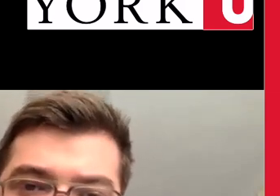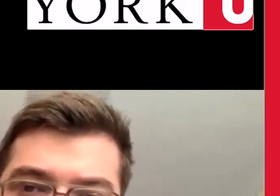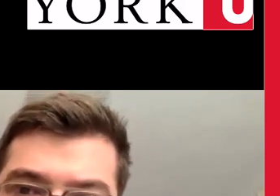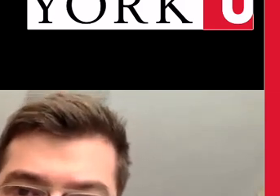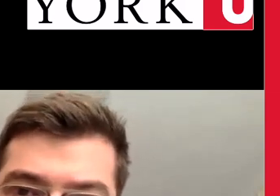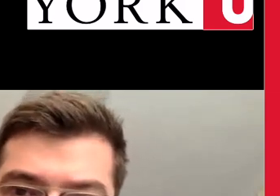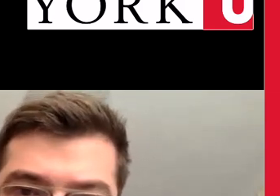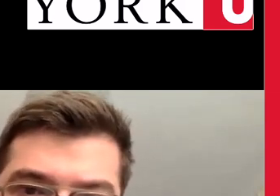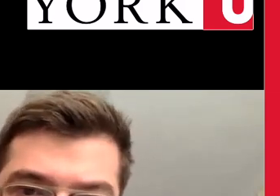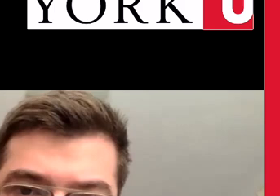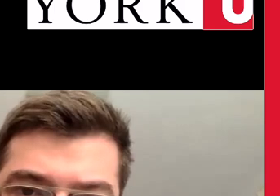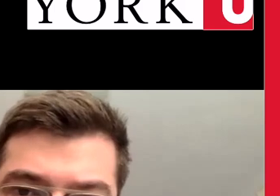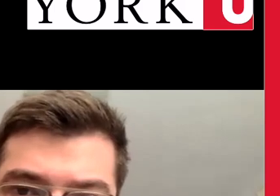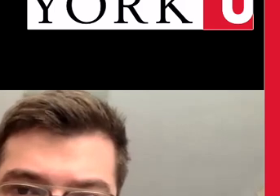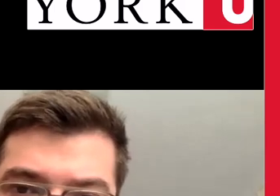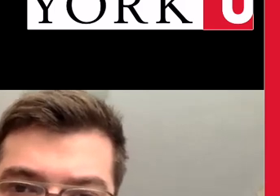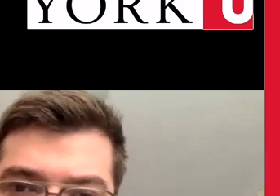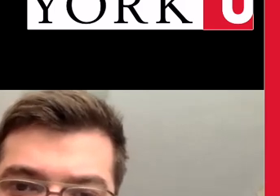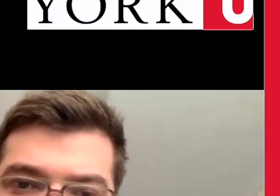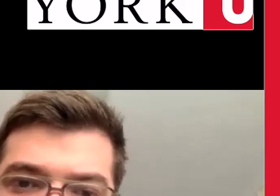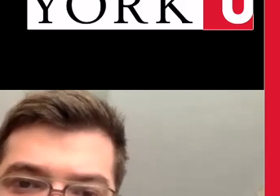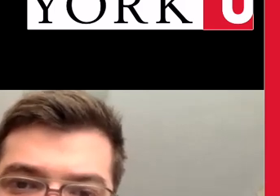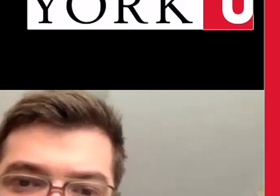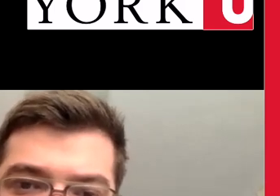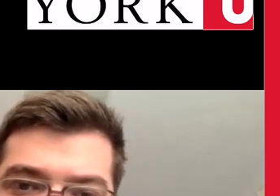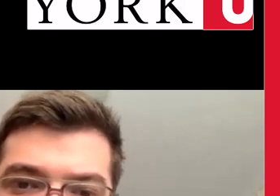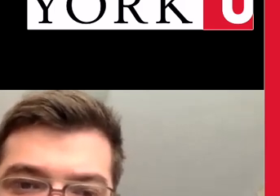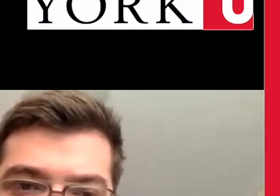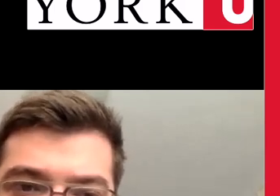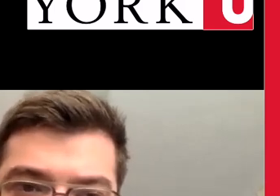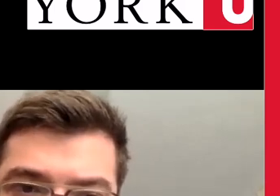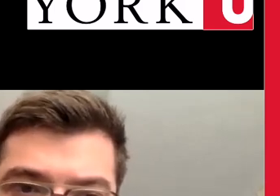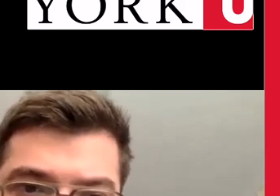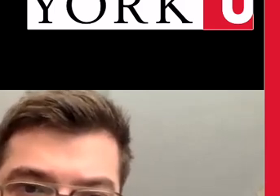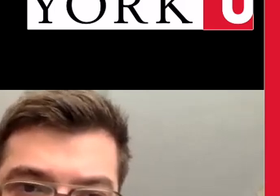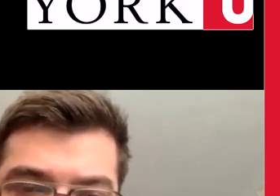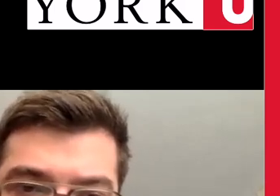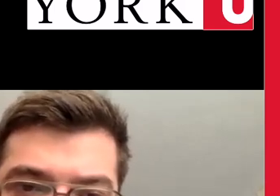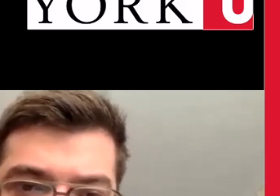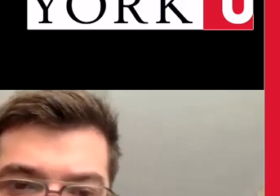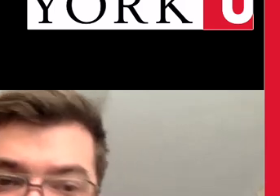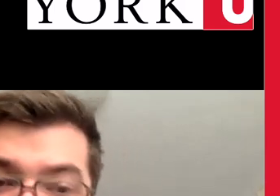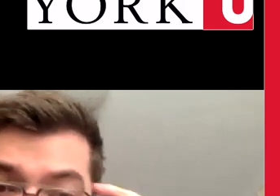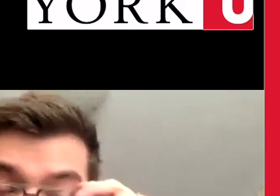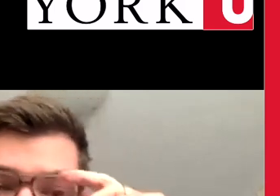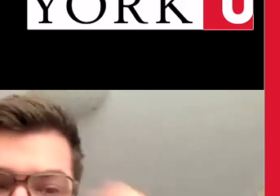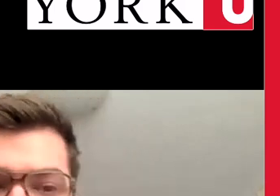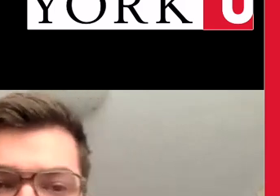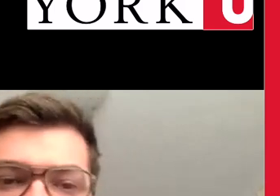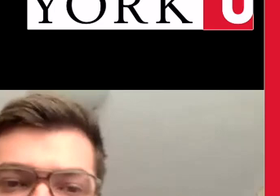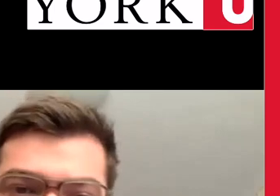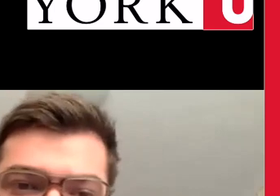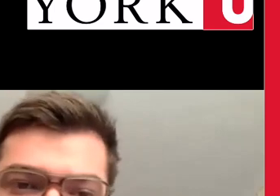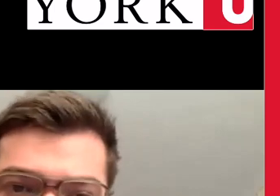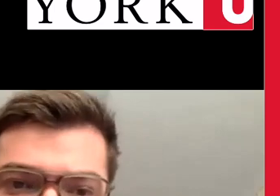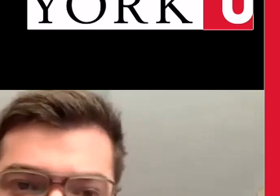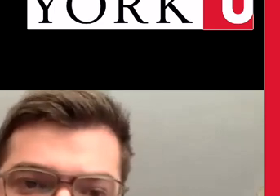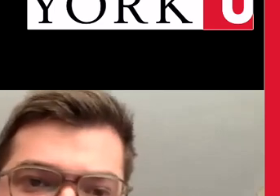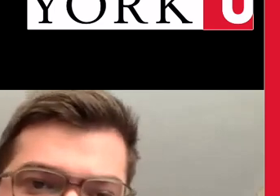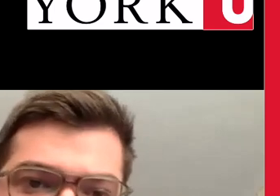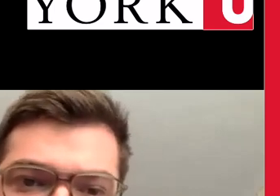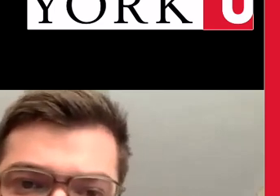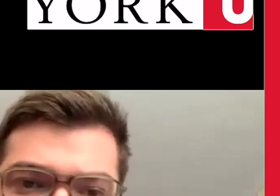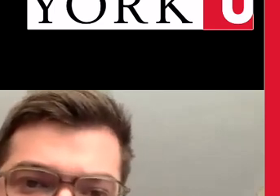the Haudenosaunee Confederacy, and the Huron-Wendat. It is now home to many First